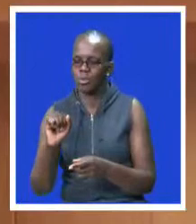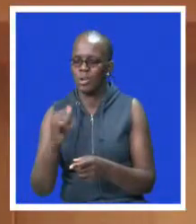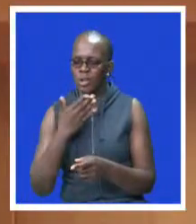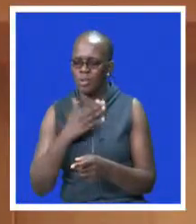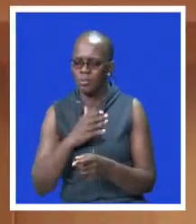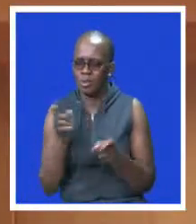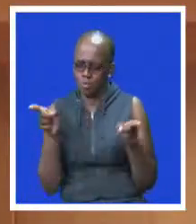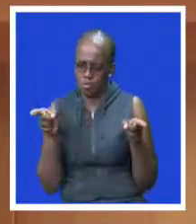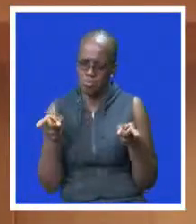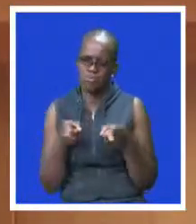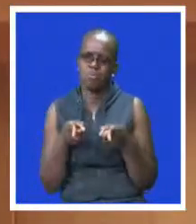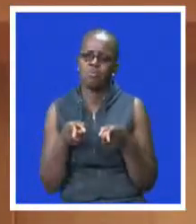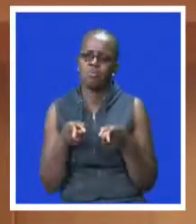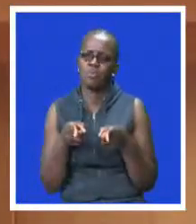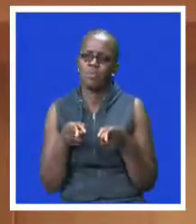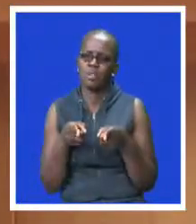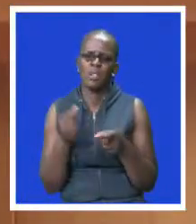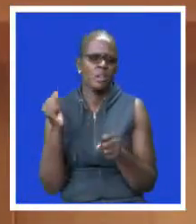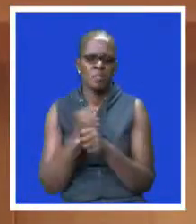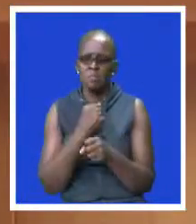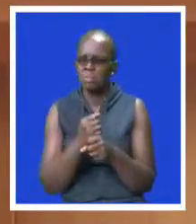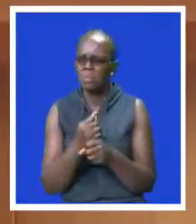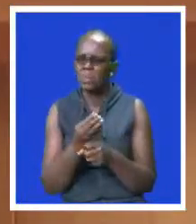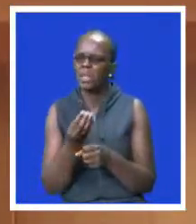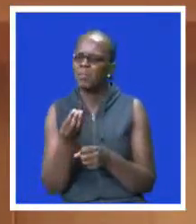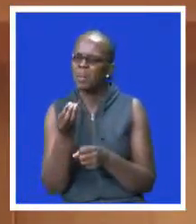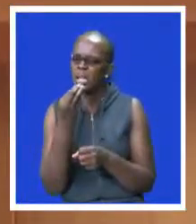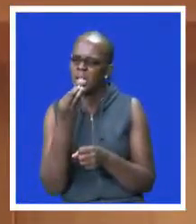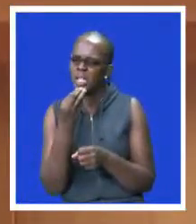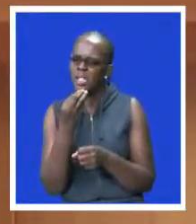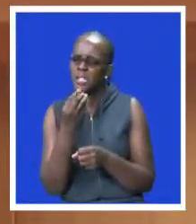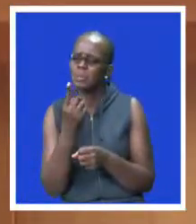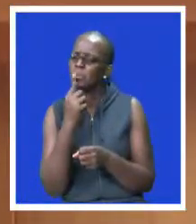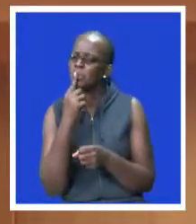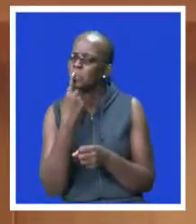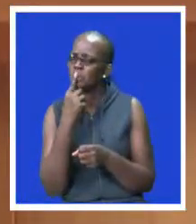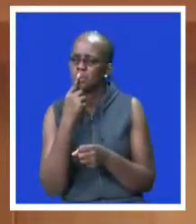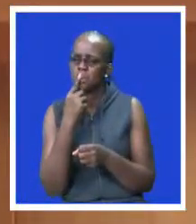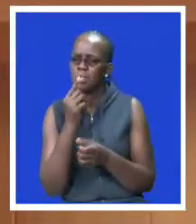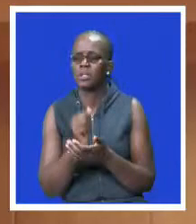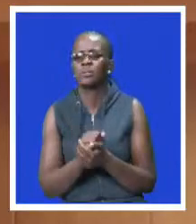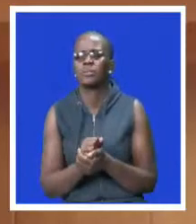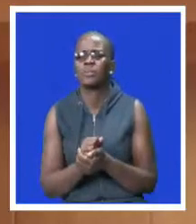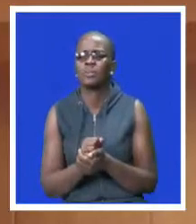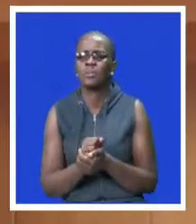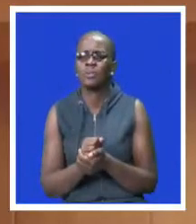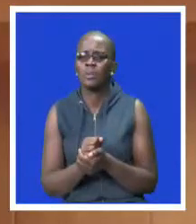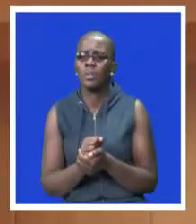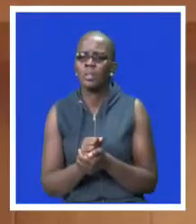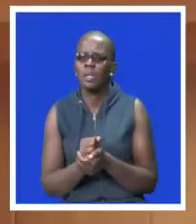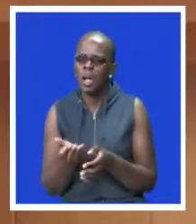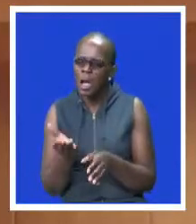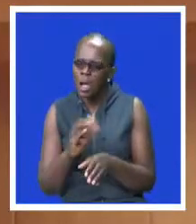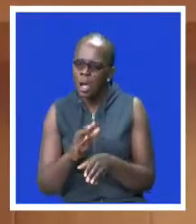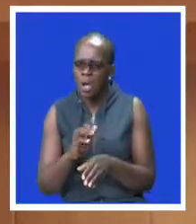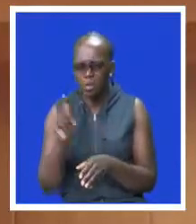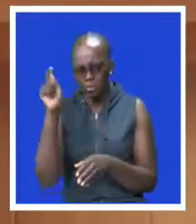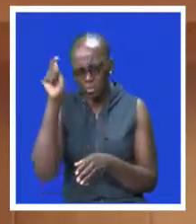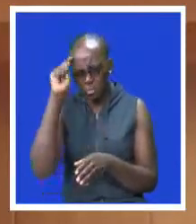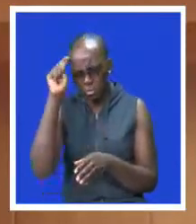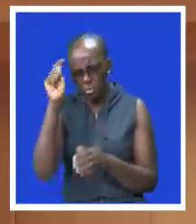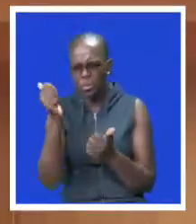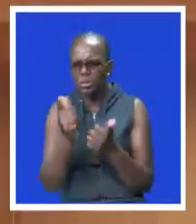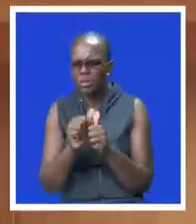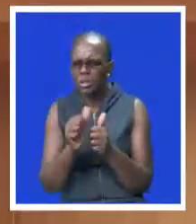All right? Stay away from chocolate. Right from the introduction. How do you think your friend is going to receive that?